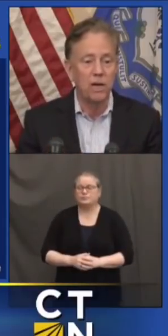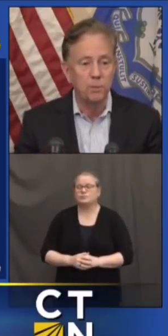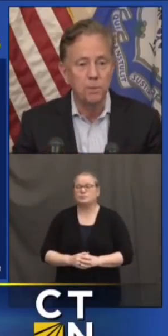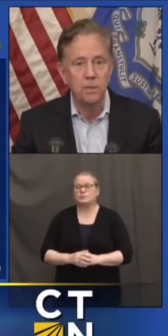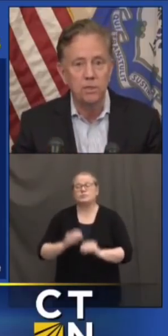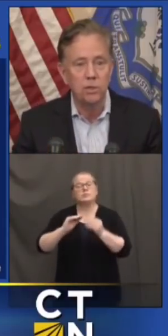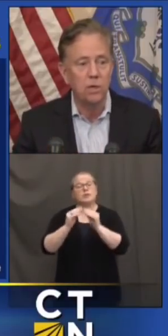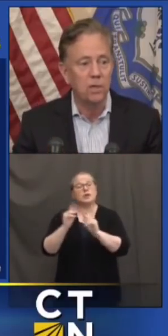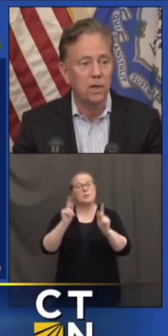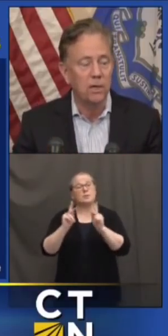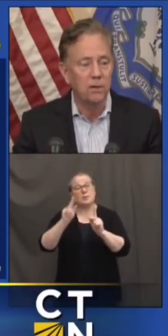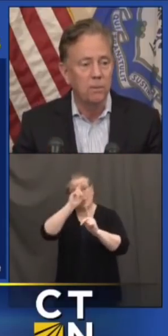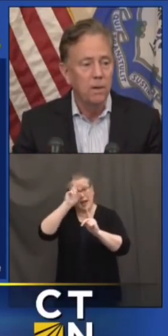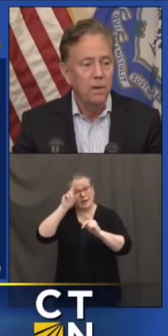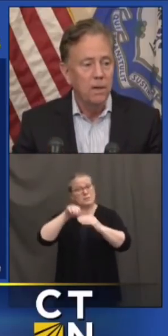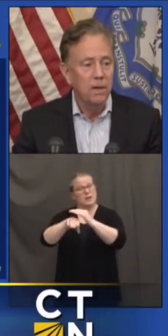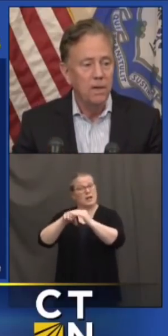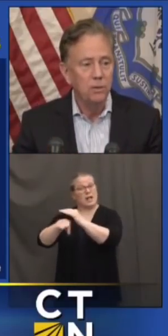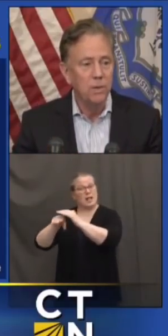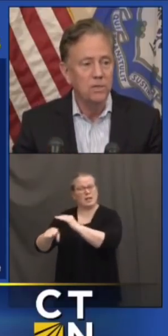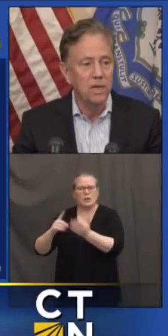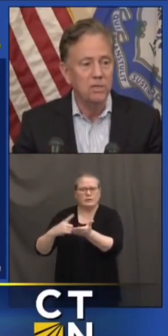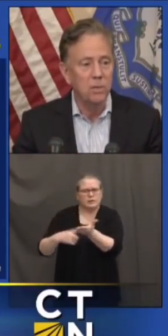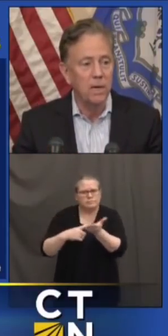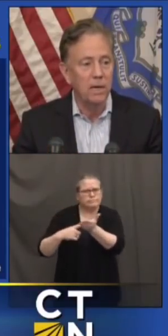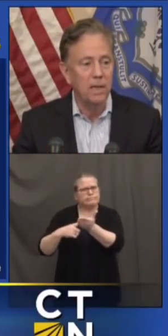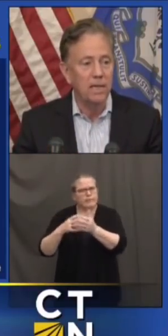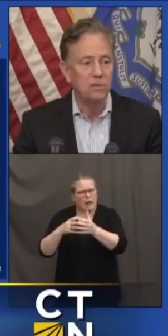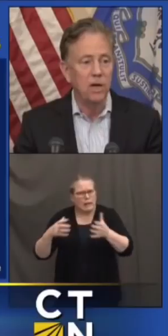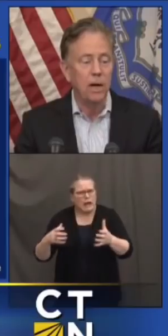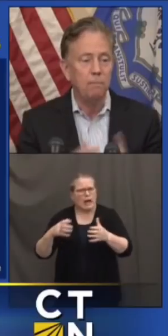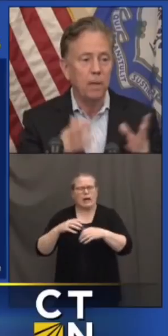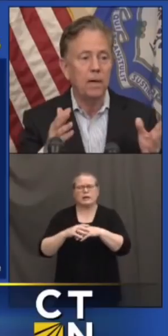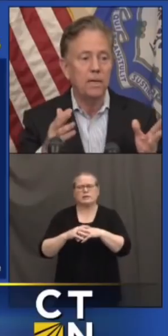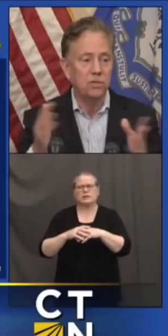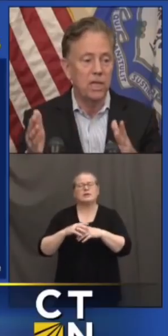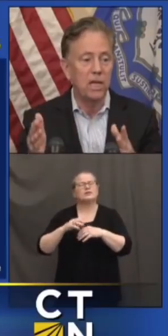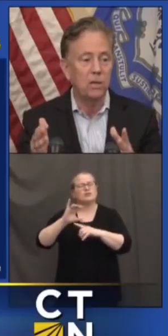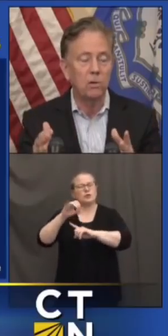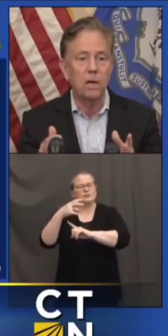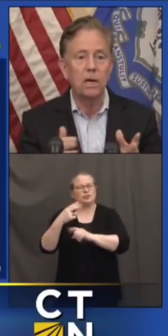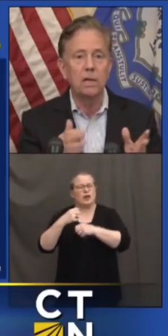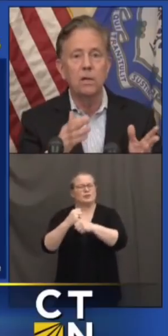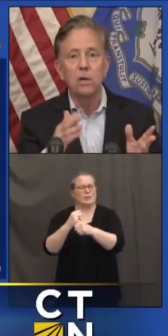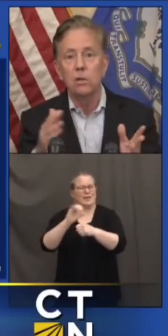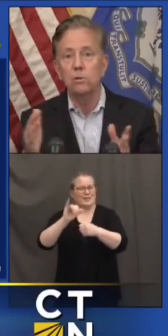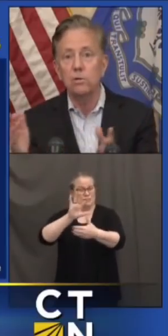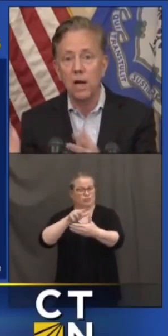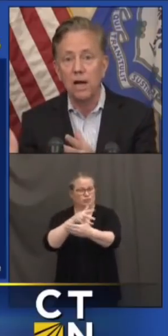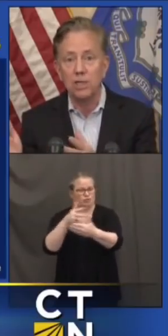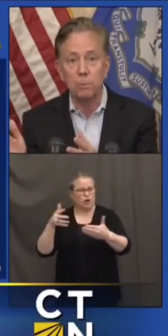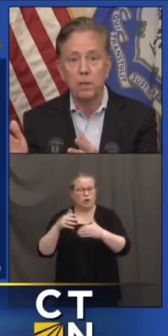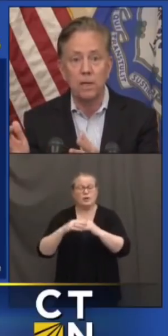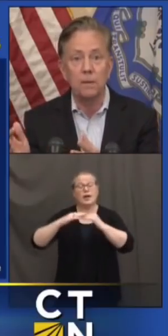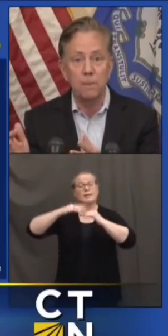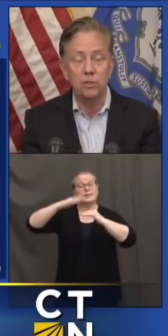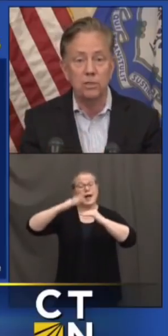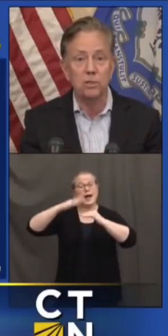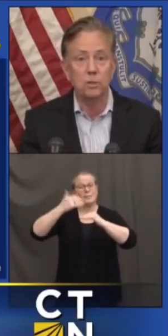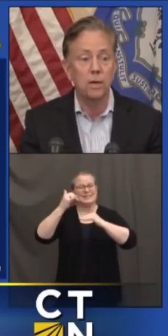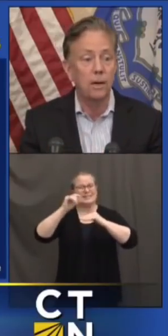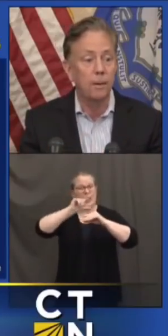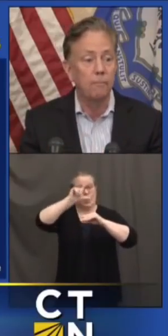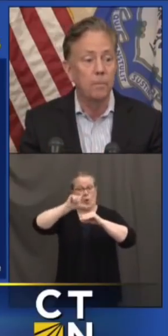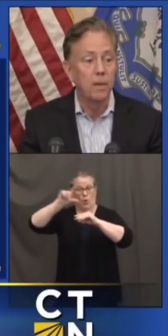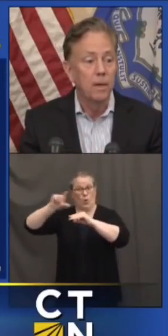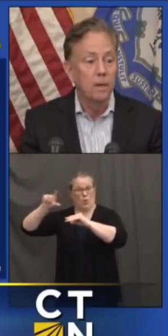so Josh put this chart together. Here's what it says to me. That top line is the yellow line. Those are hospital